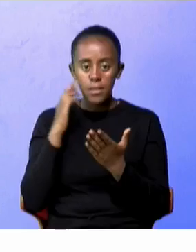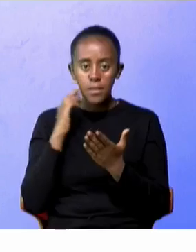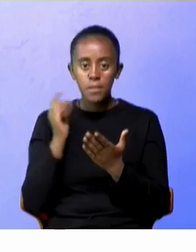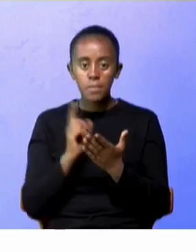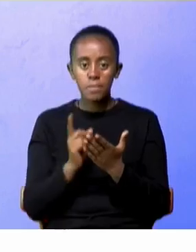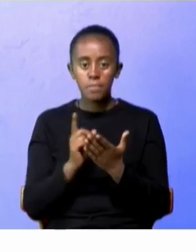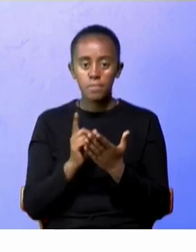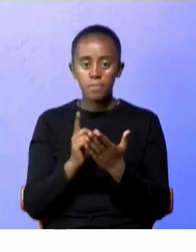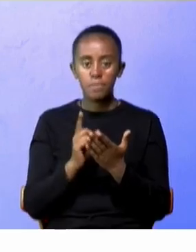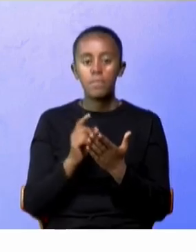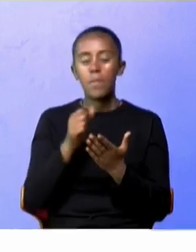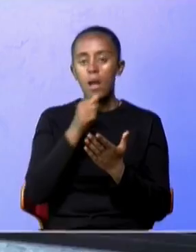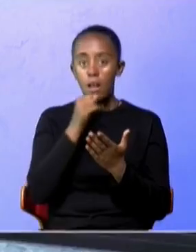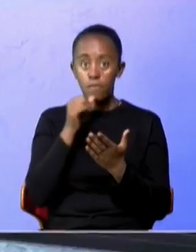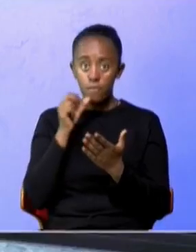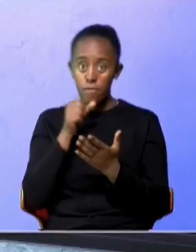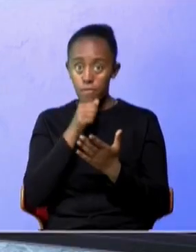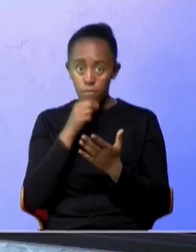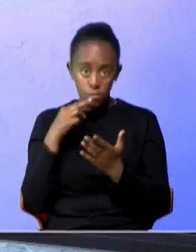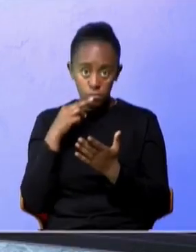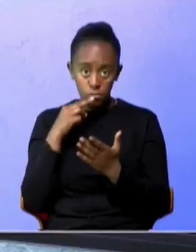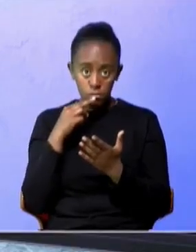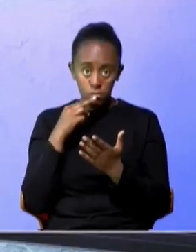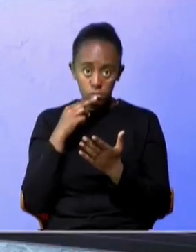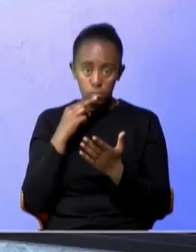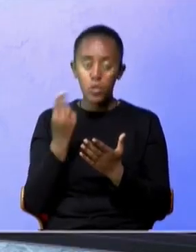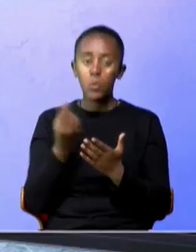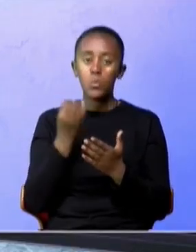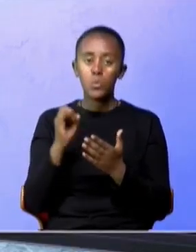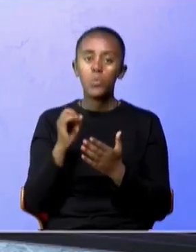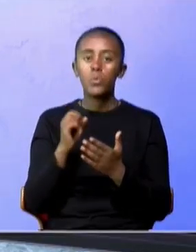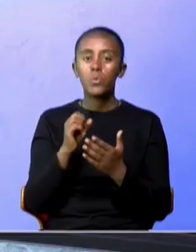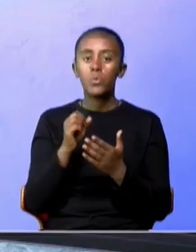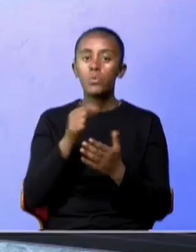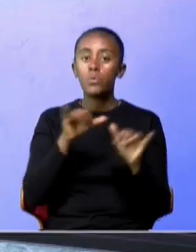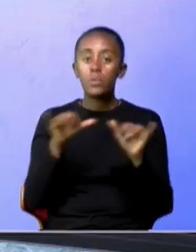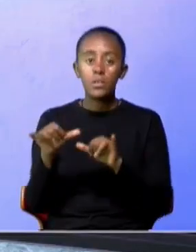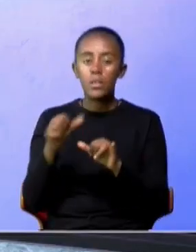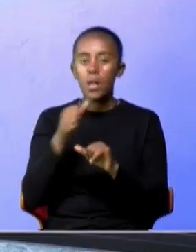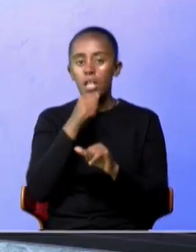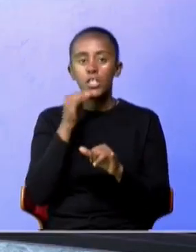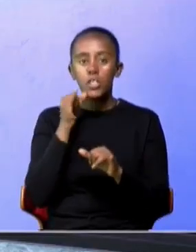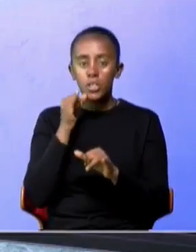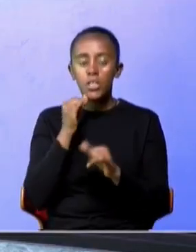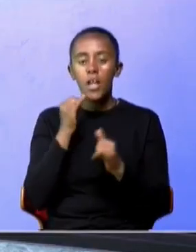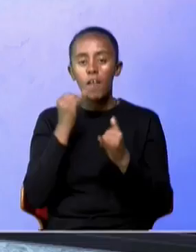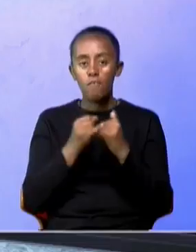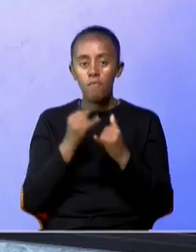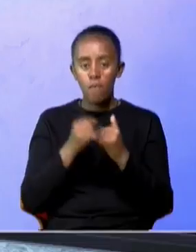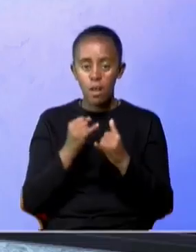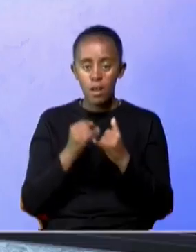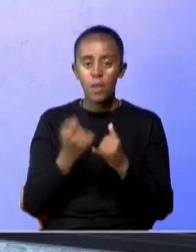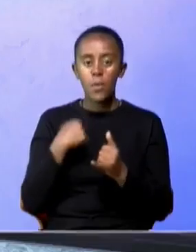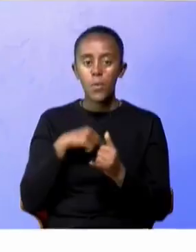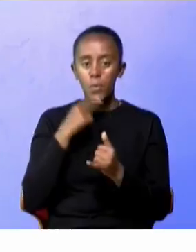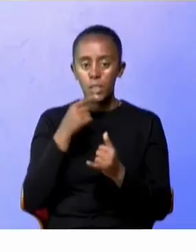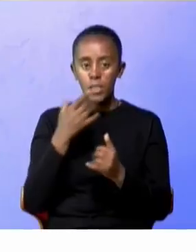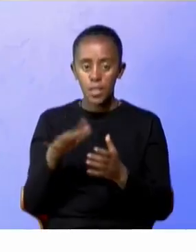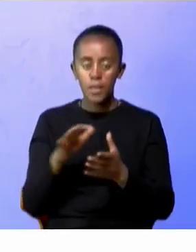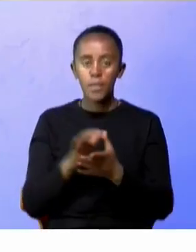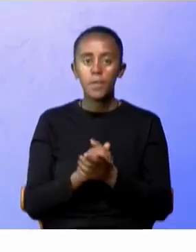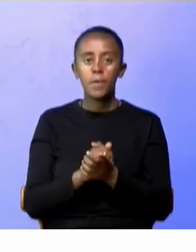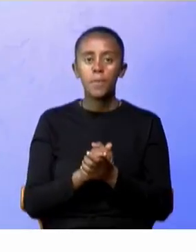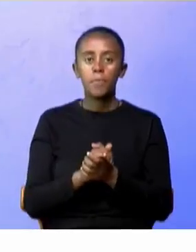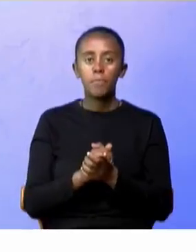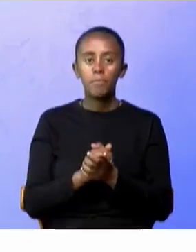as an adverb, and the above one, we used it as an adjective. And finally, we said we